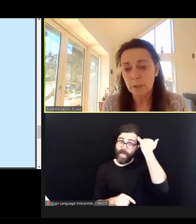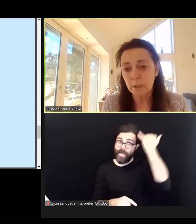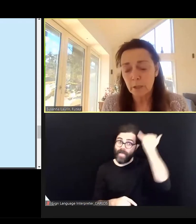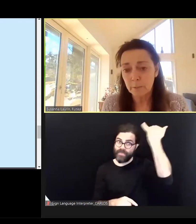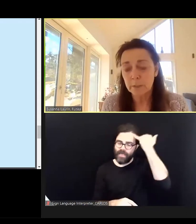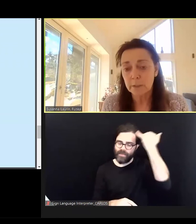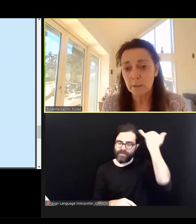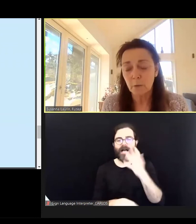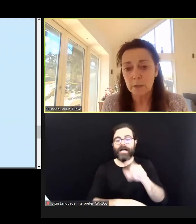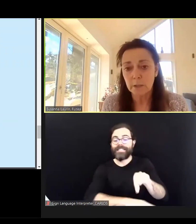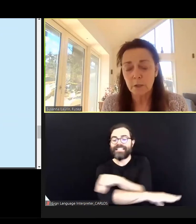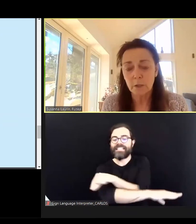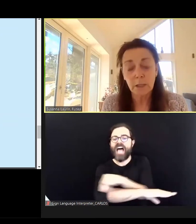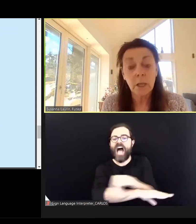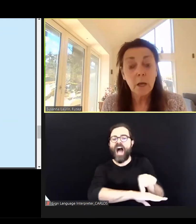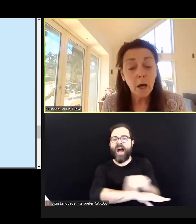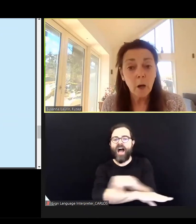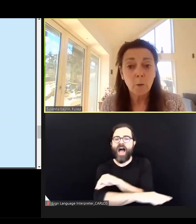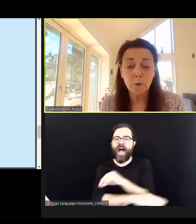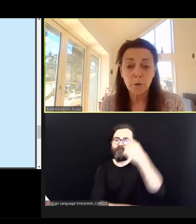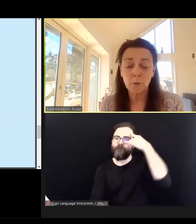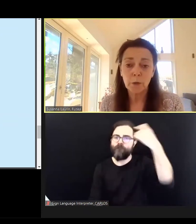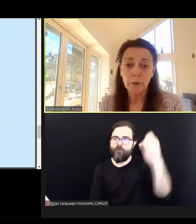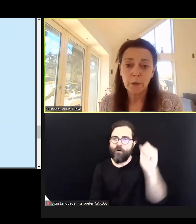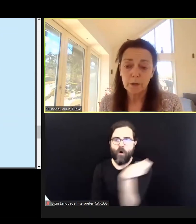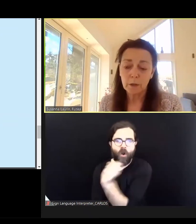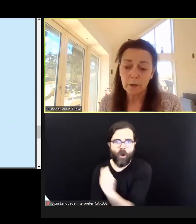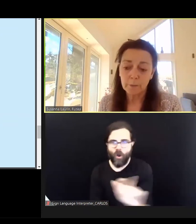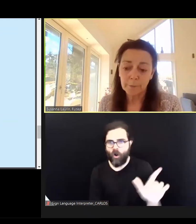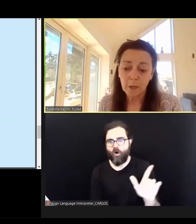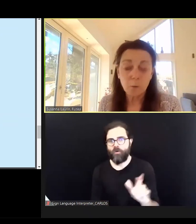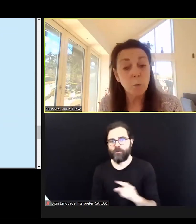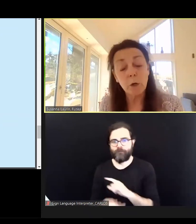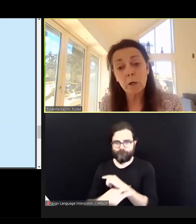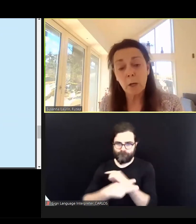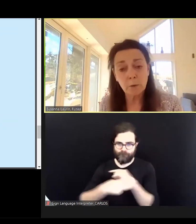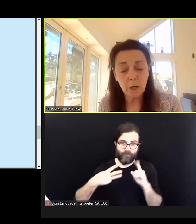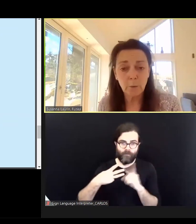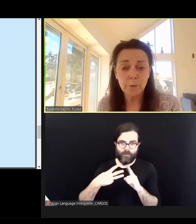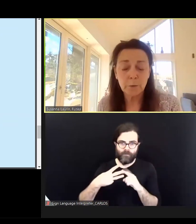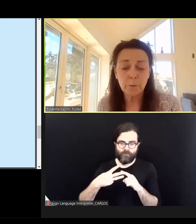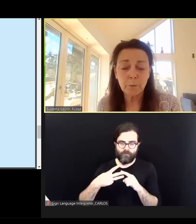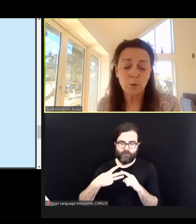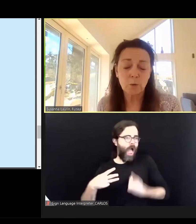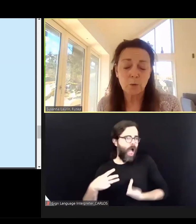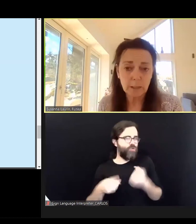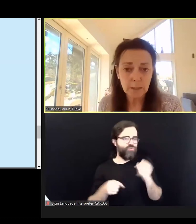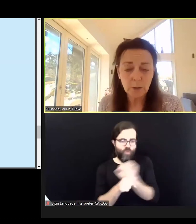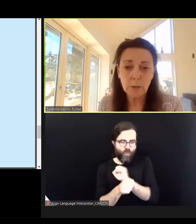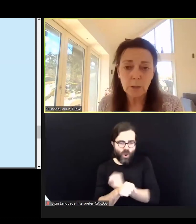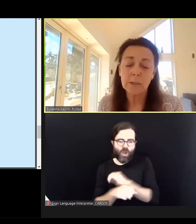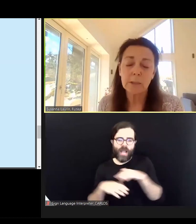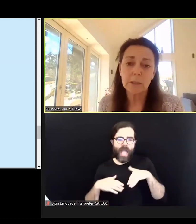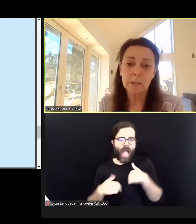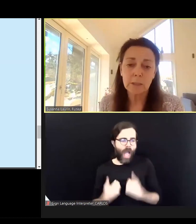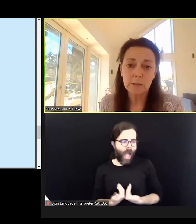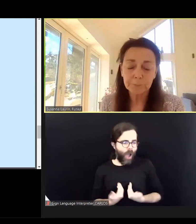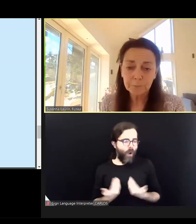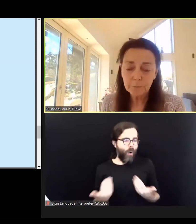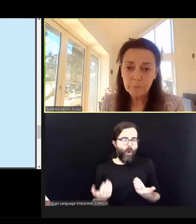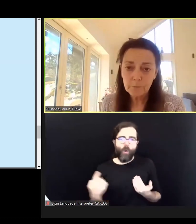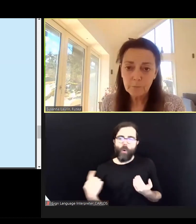important to show compliance. So we have the EN 301549, the good old EN that most of us know from